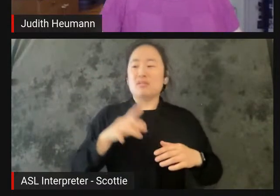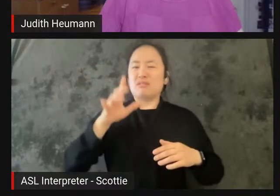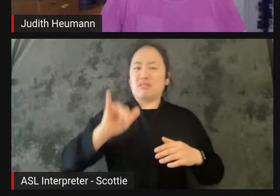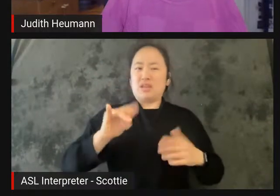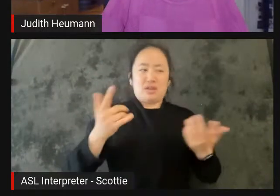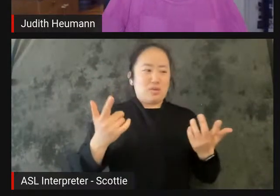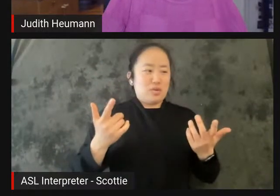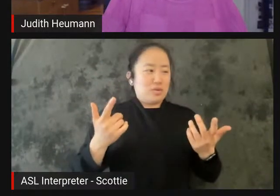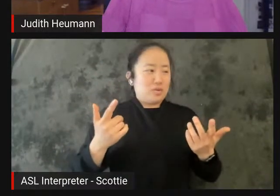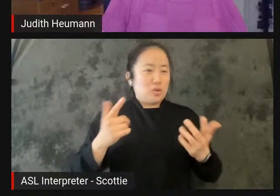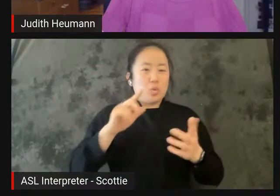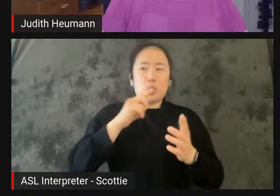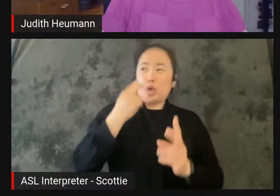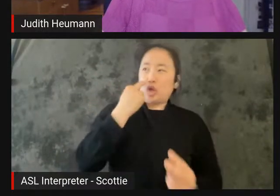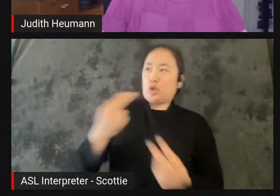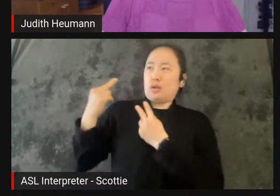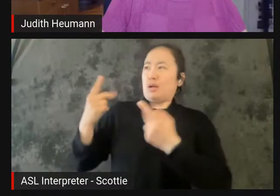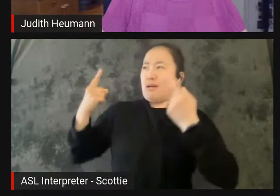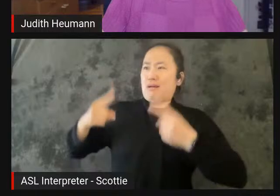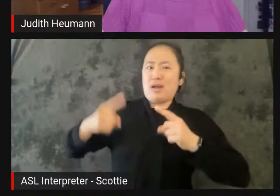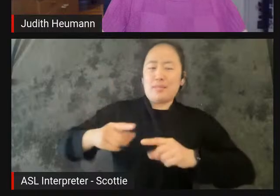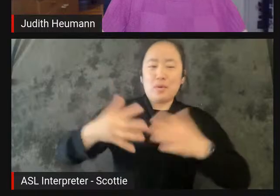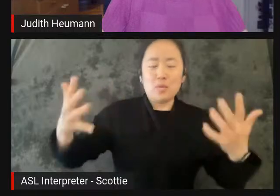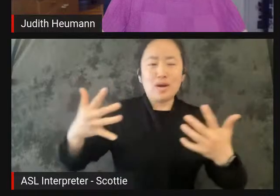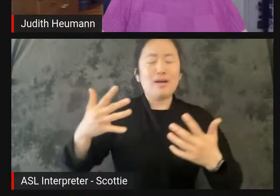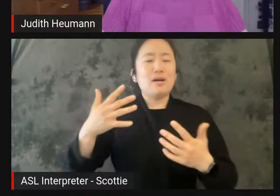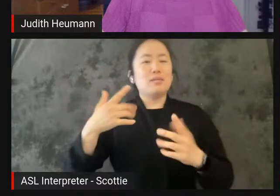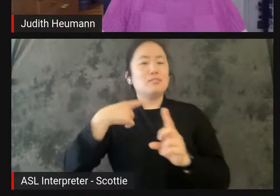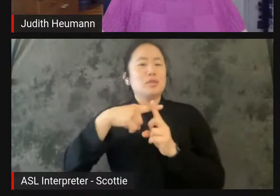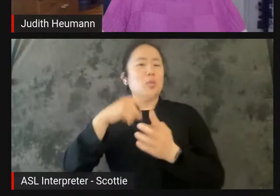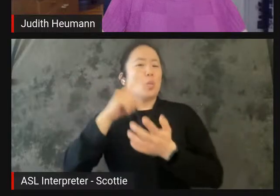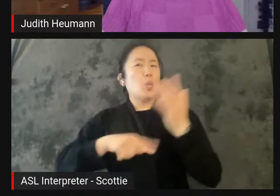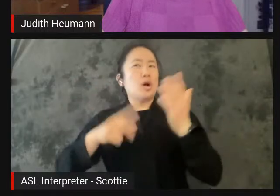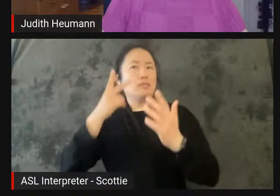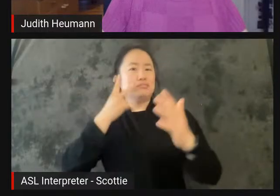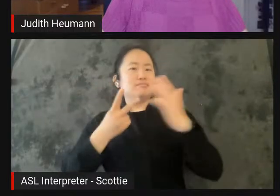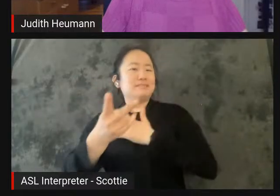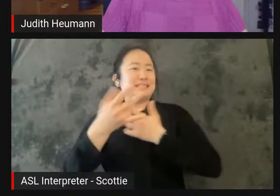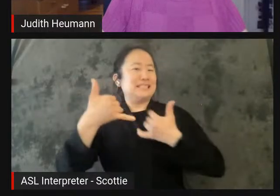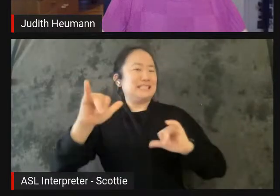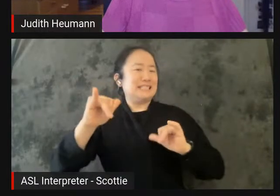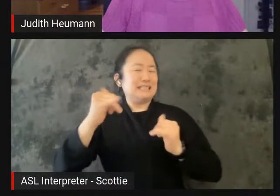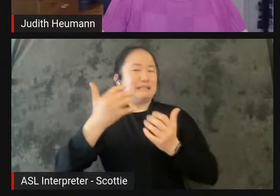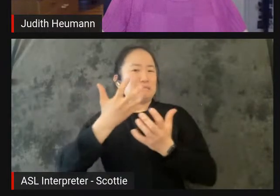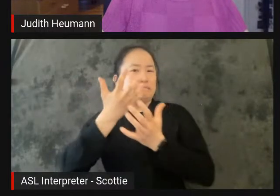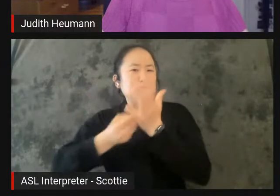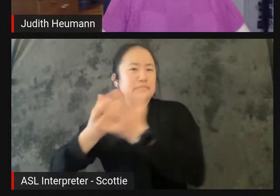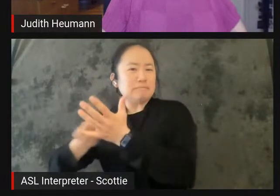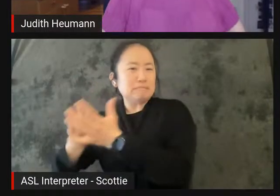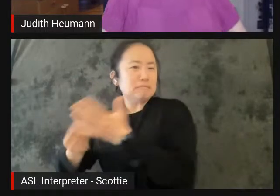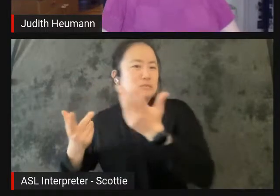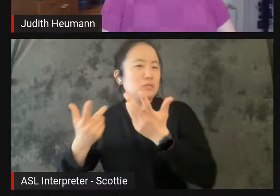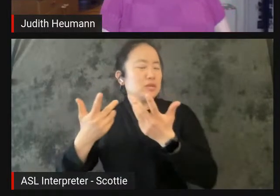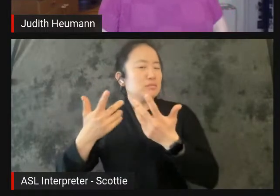to go in assuring equity and full inclusion for people with disabilities?